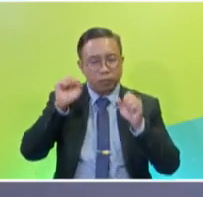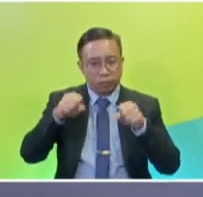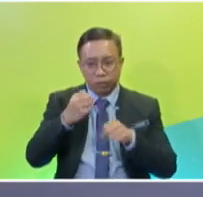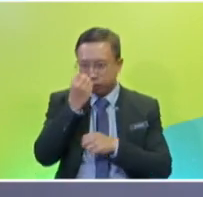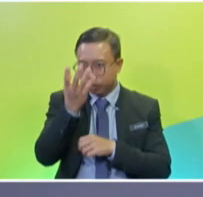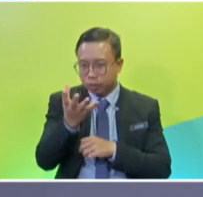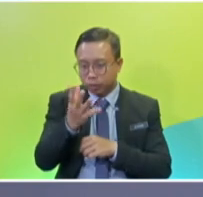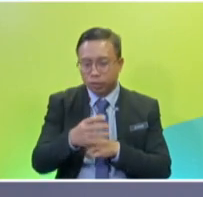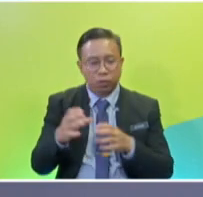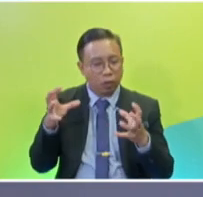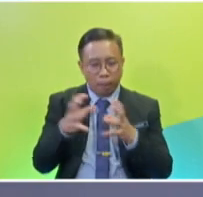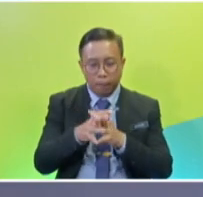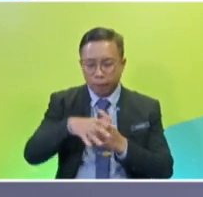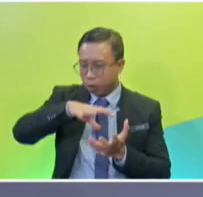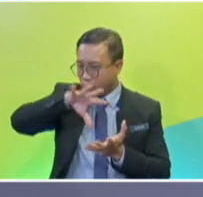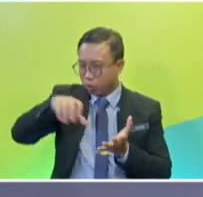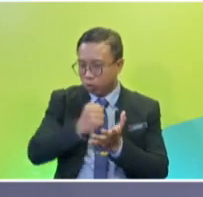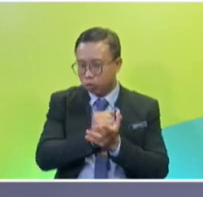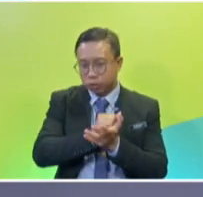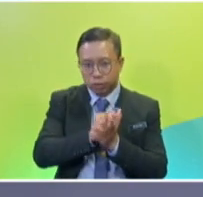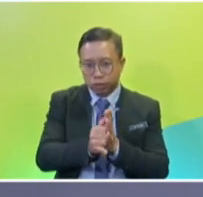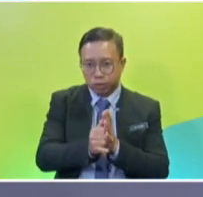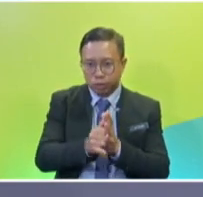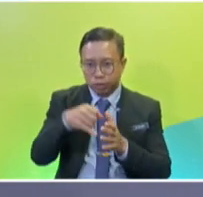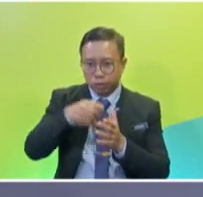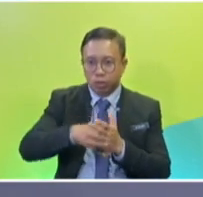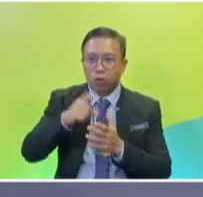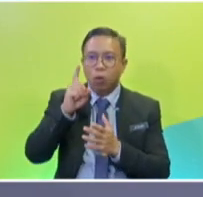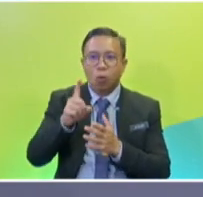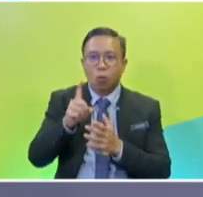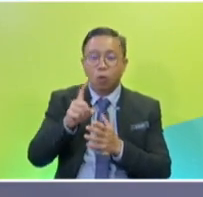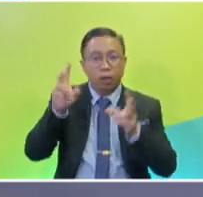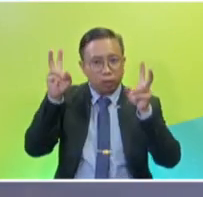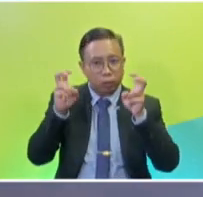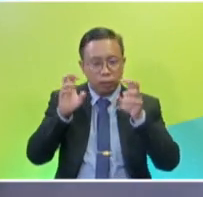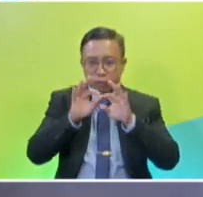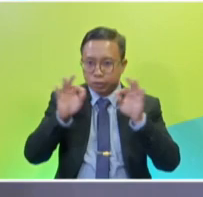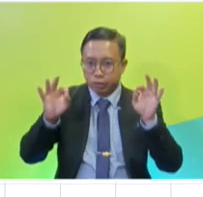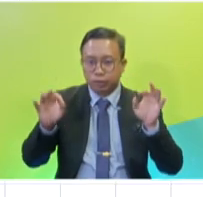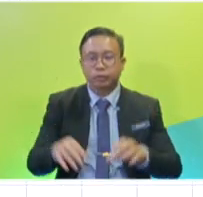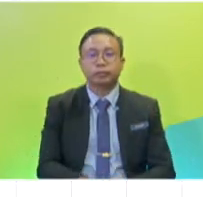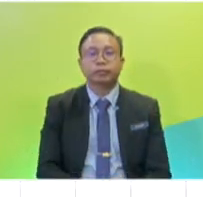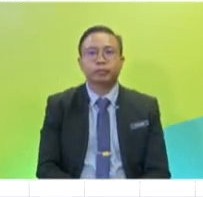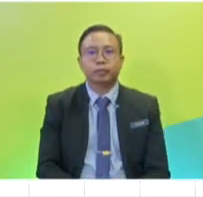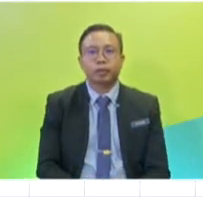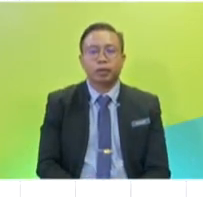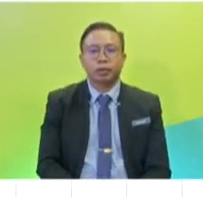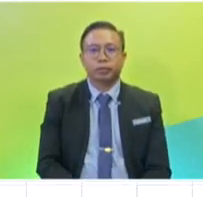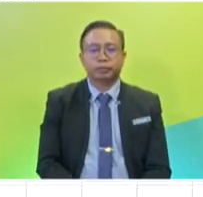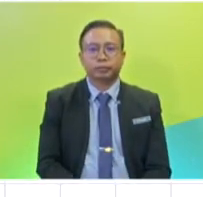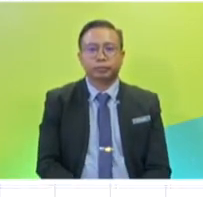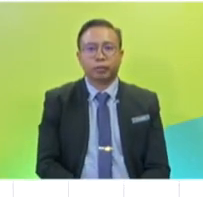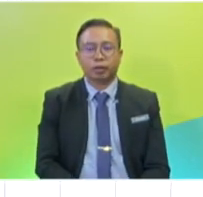how you combine all these C's into one topic sentence, Shida? Sure, madam.